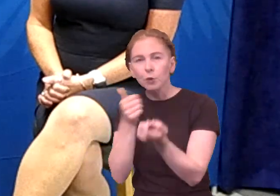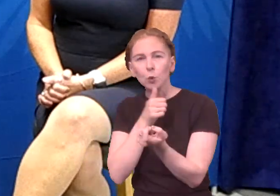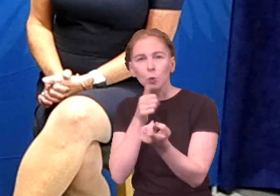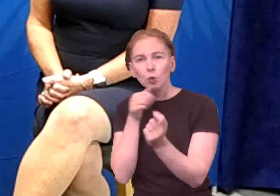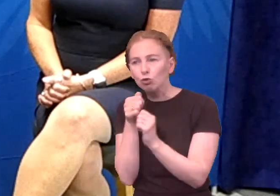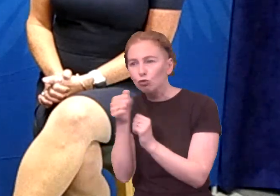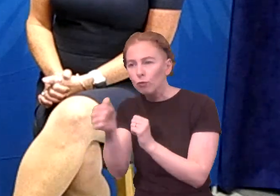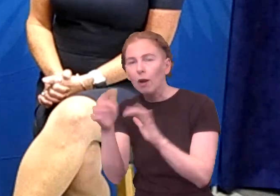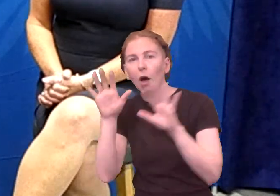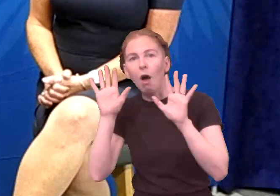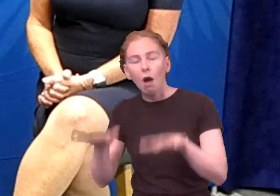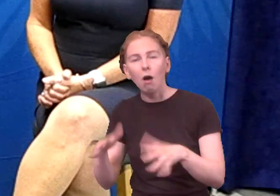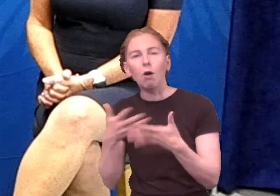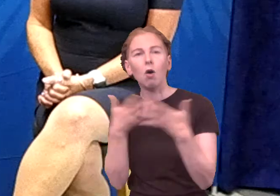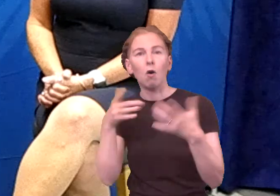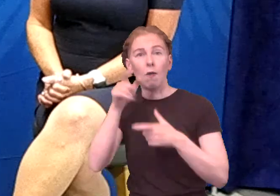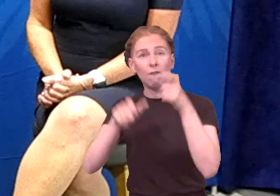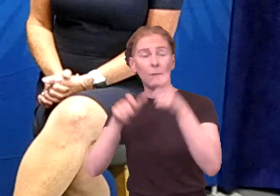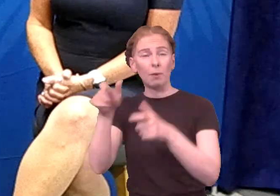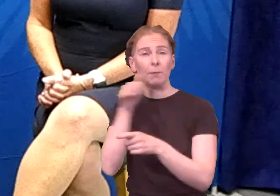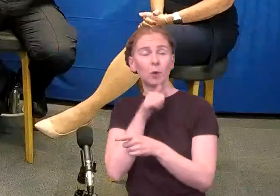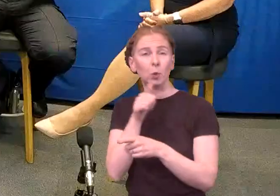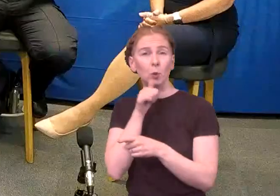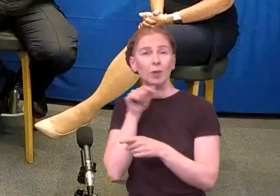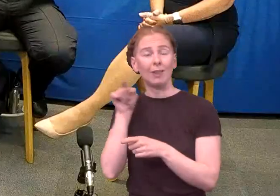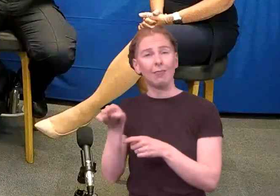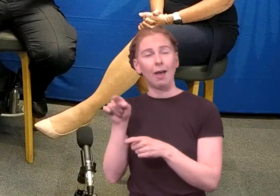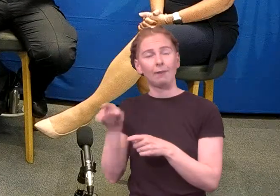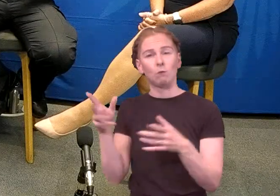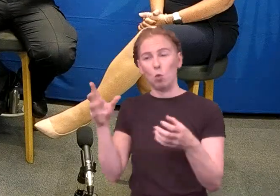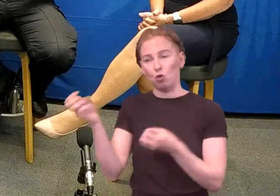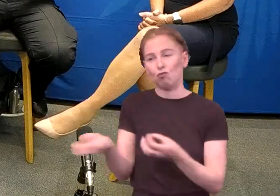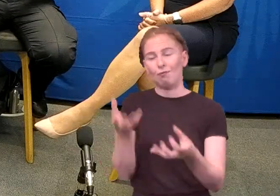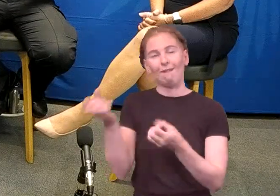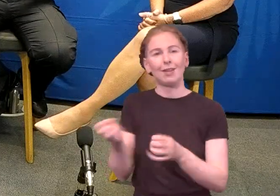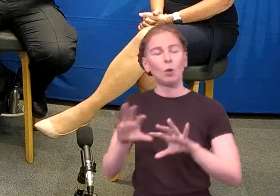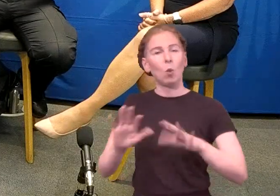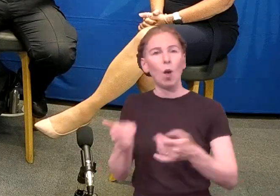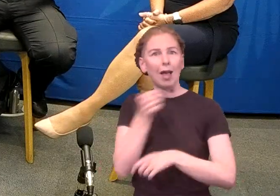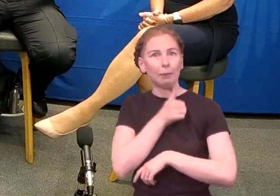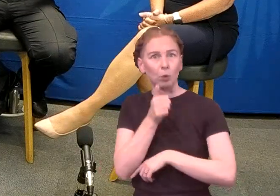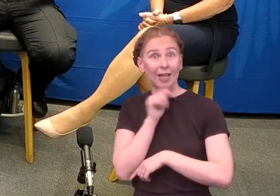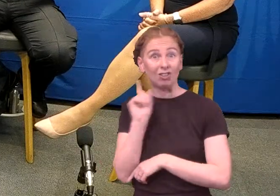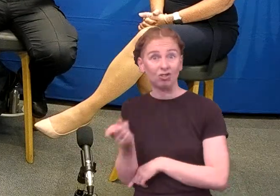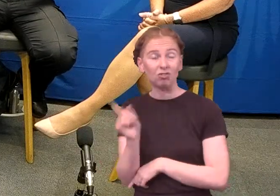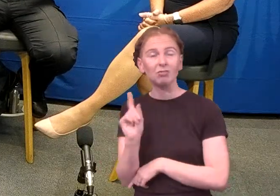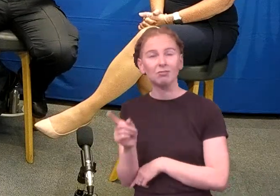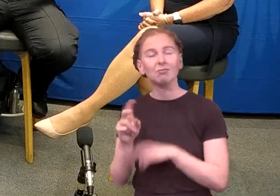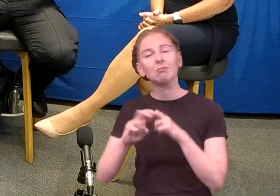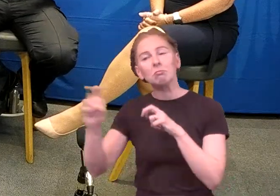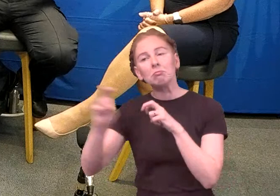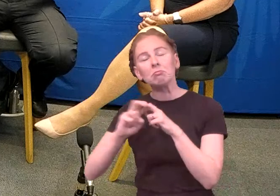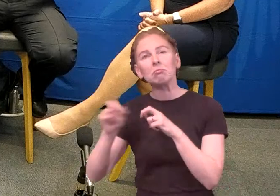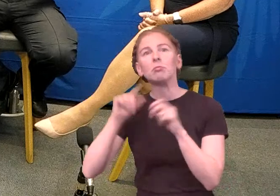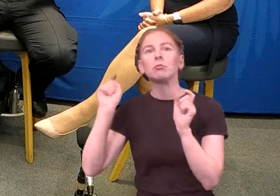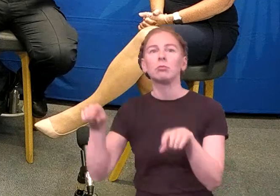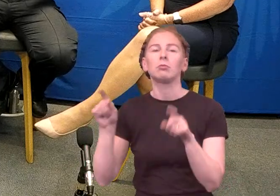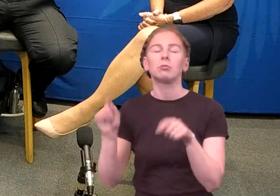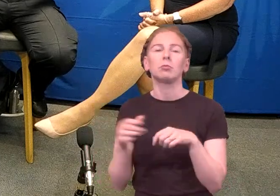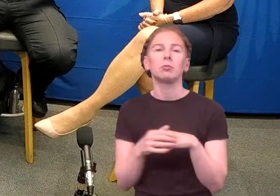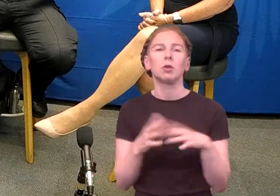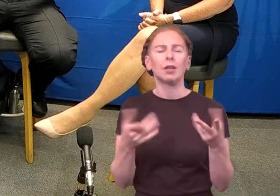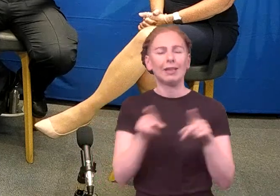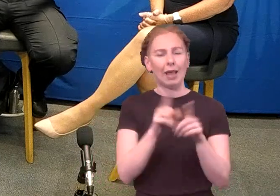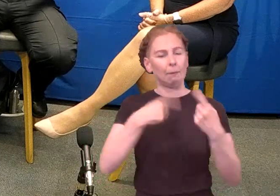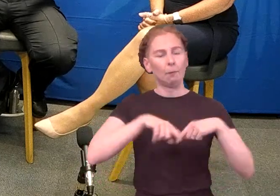to facilitate that exploitation. And we'll also go into locations where we think modern slavery is taking place.